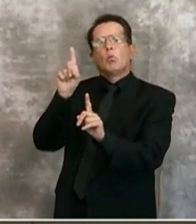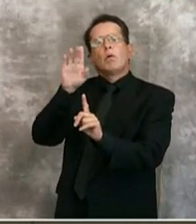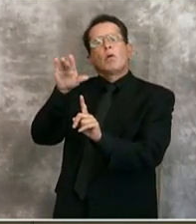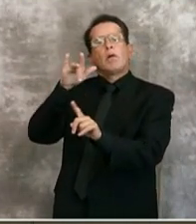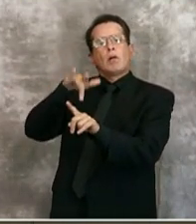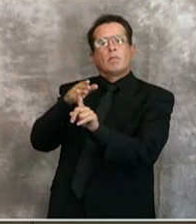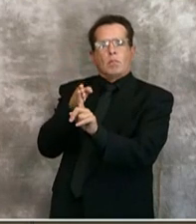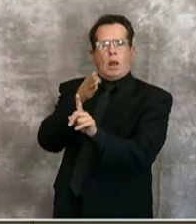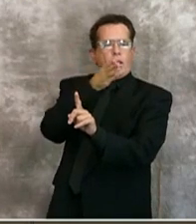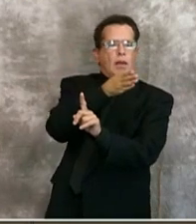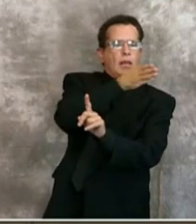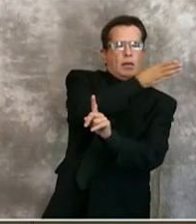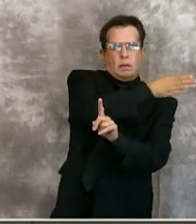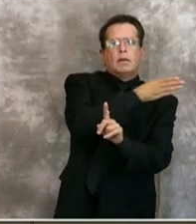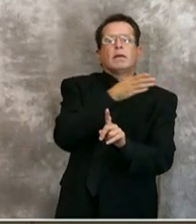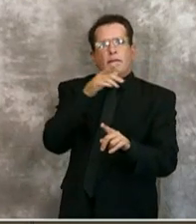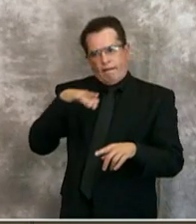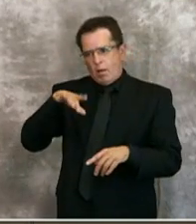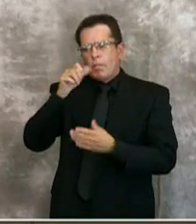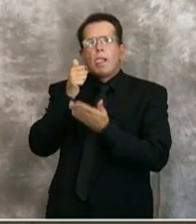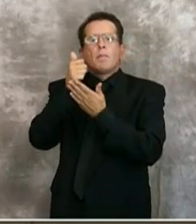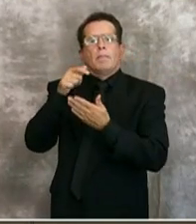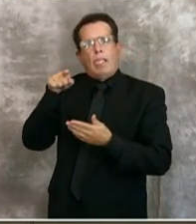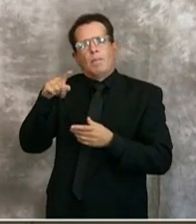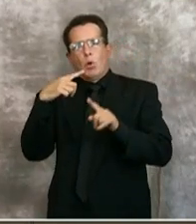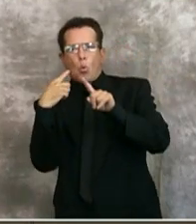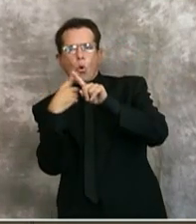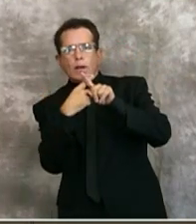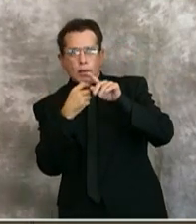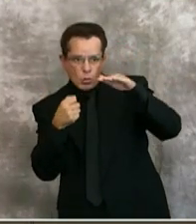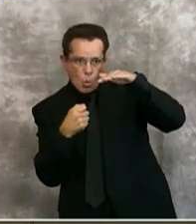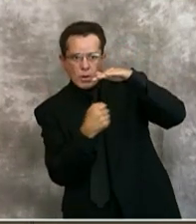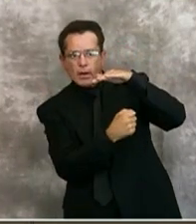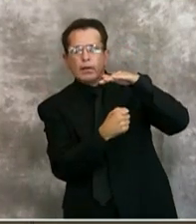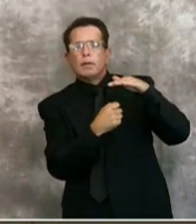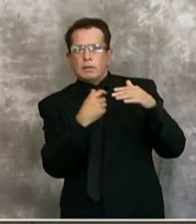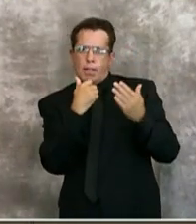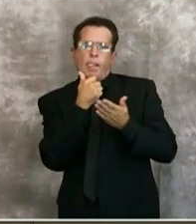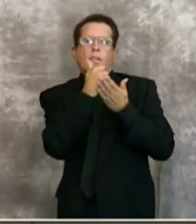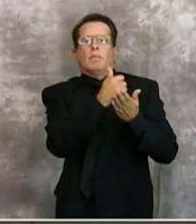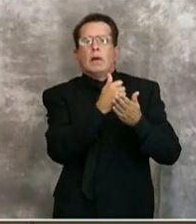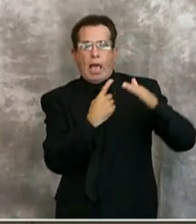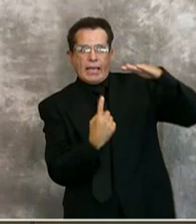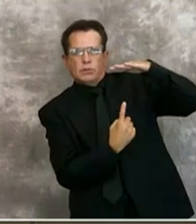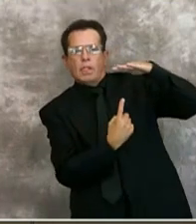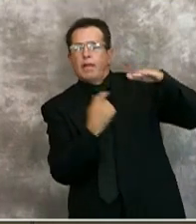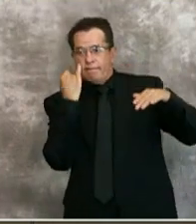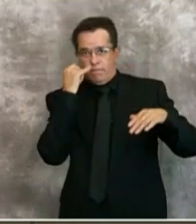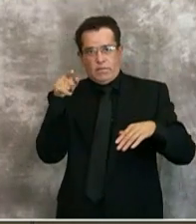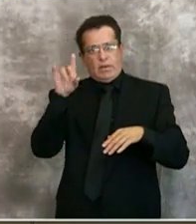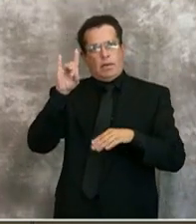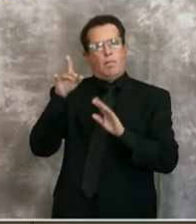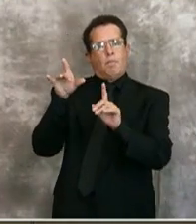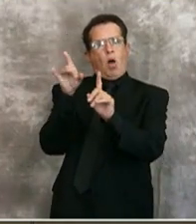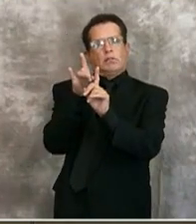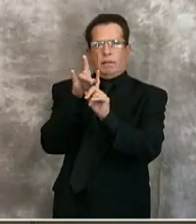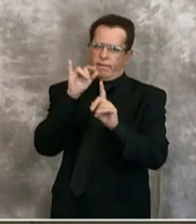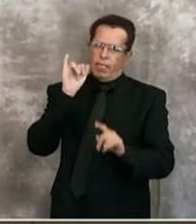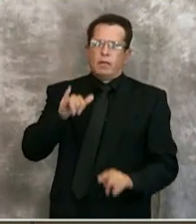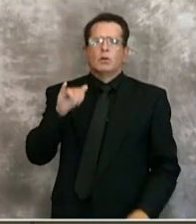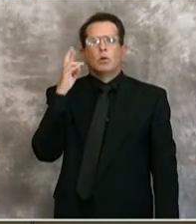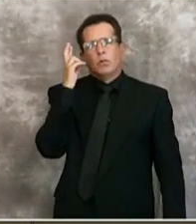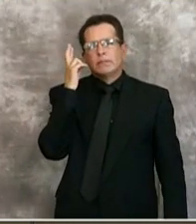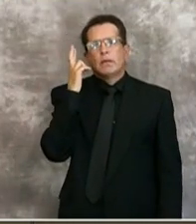and get those individuals quarantined, isolate the individuals that have tested positive. That's the whole